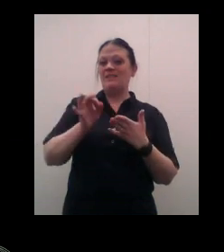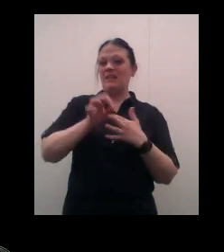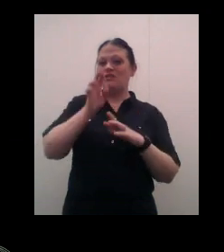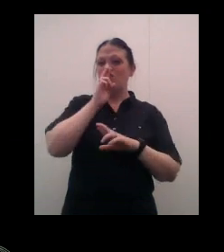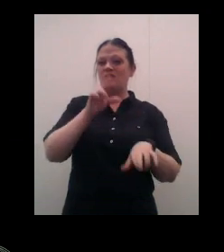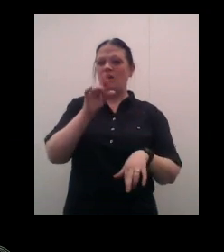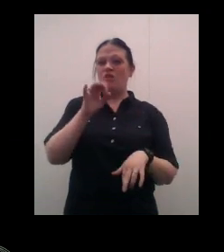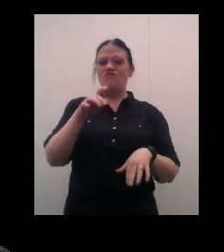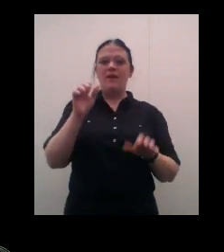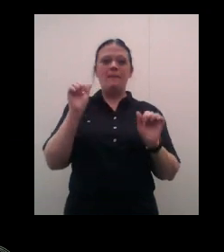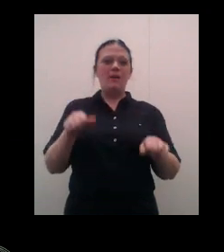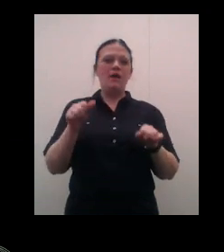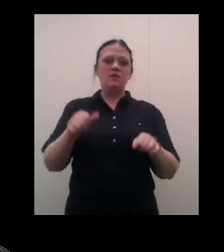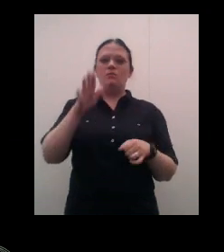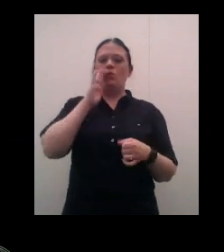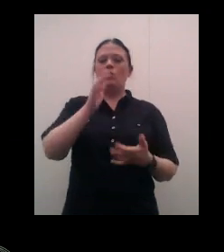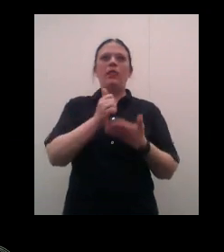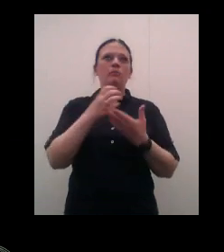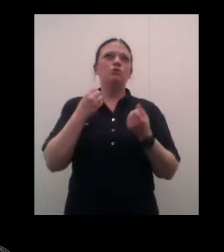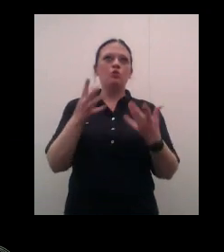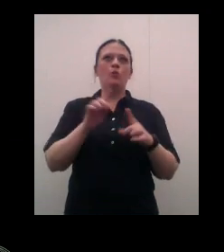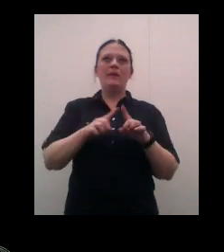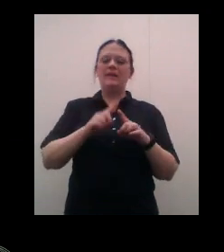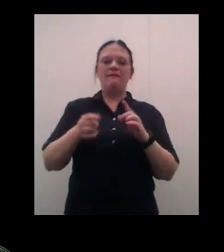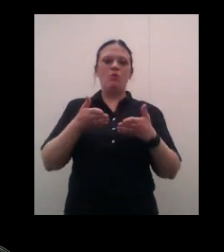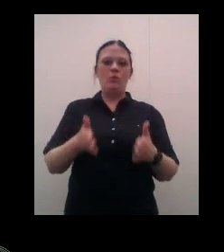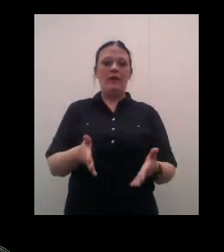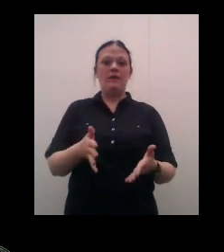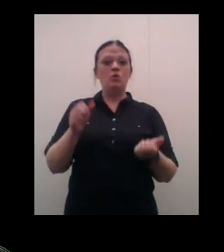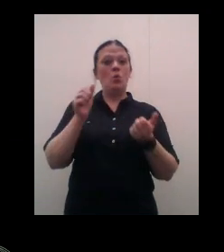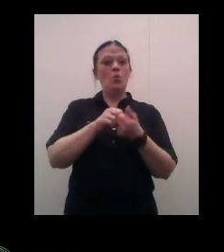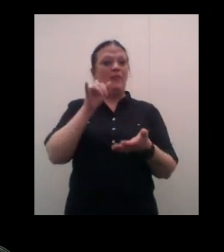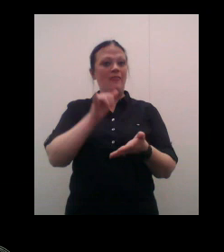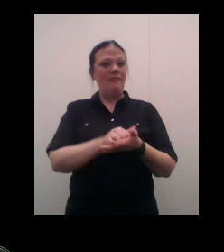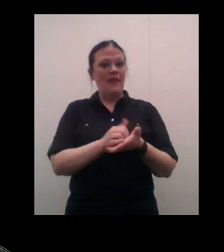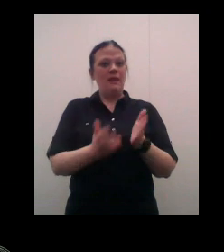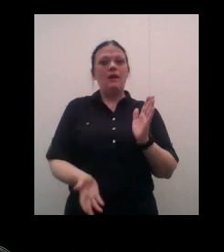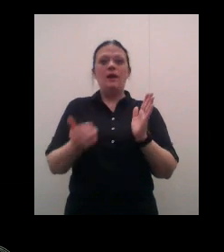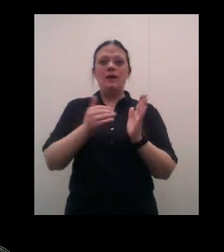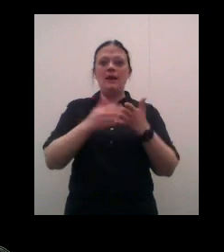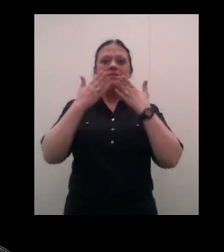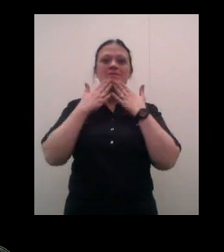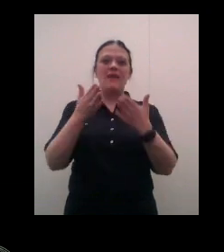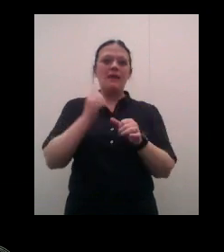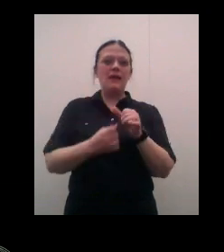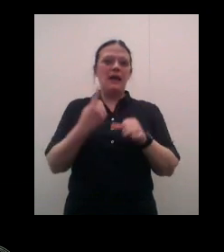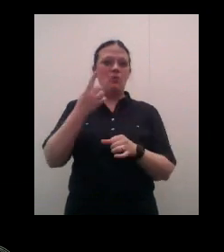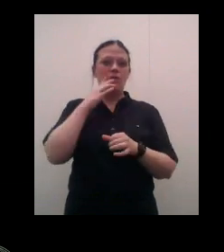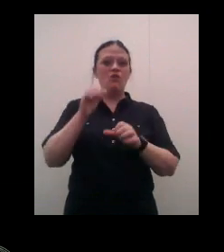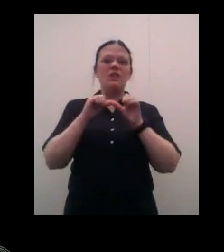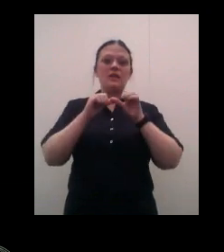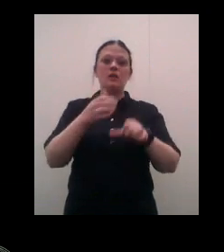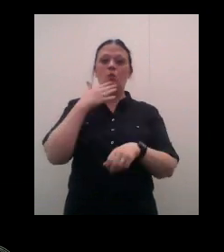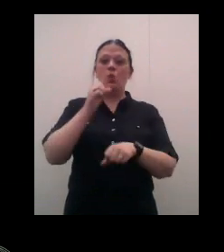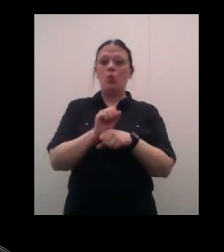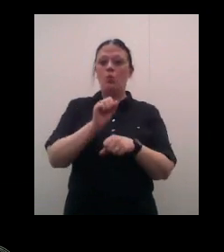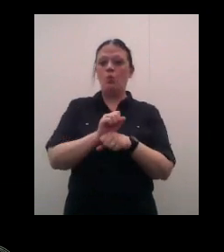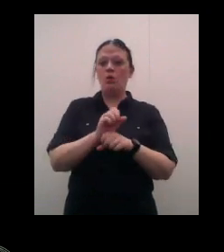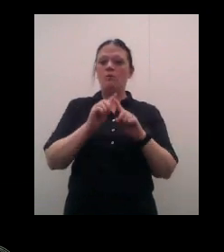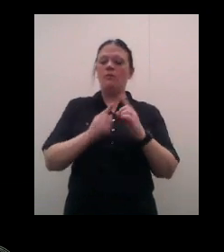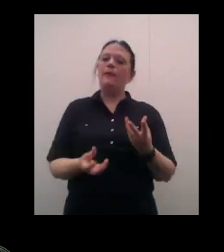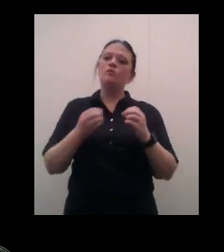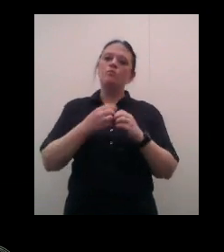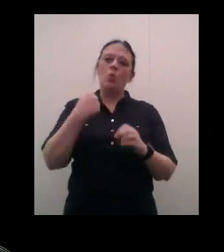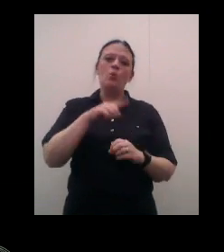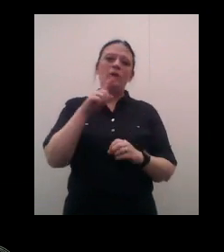can. It will help us in so many different ways. And with that, I once again want to thank everybody for the continued good work, but there's more we